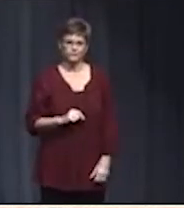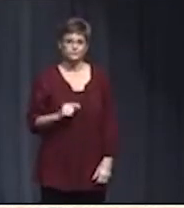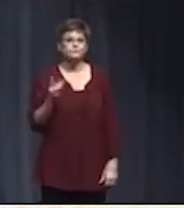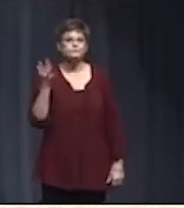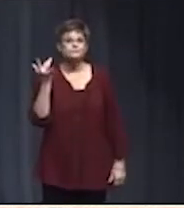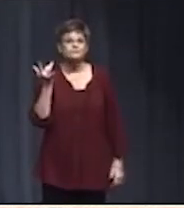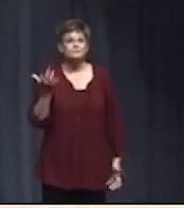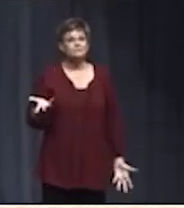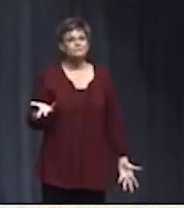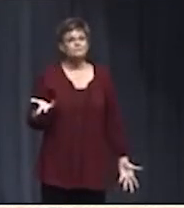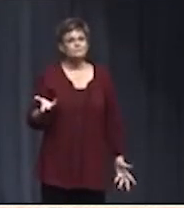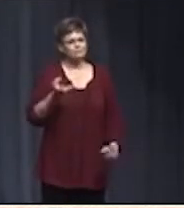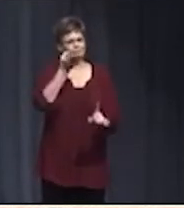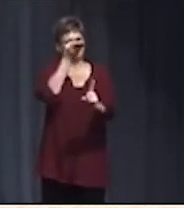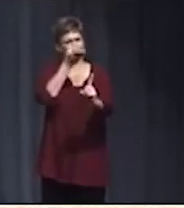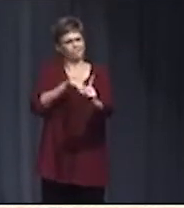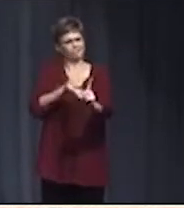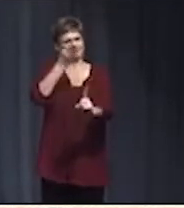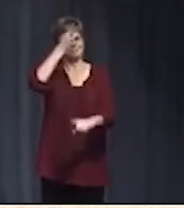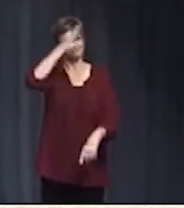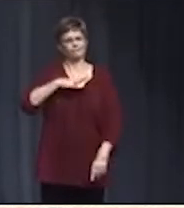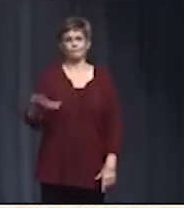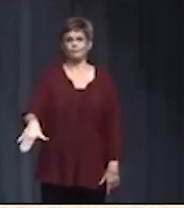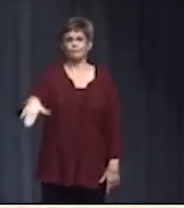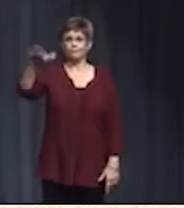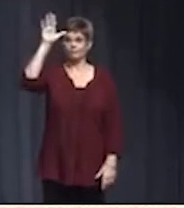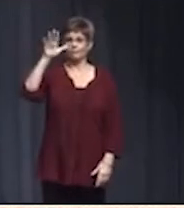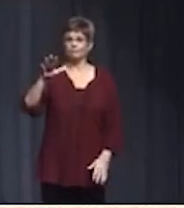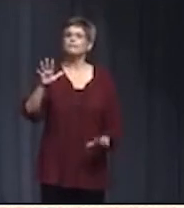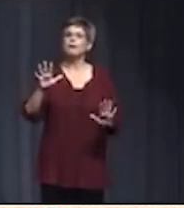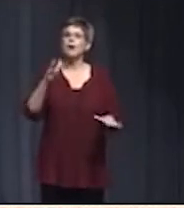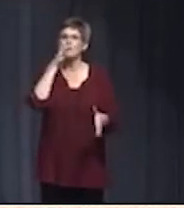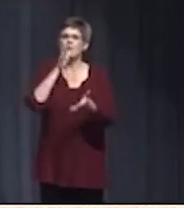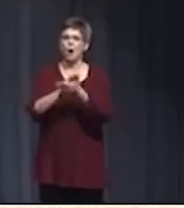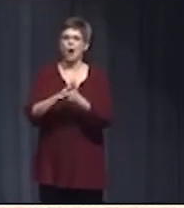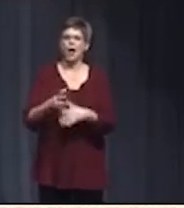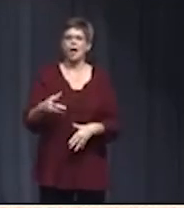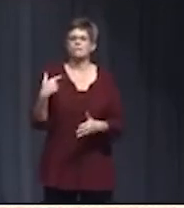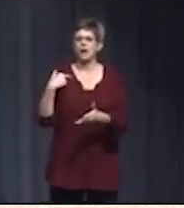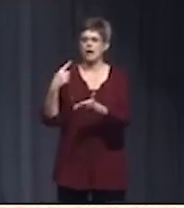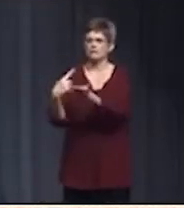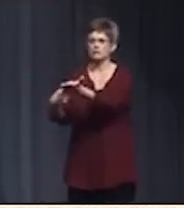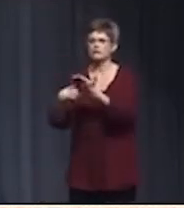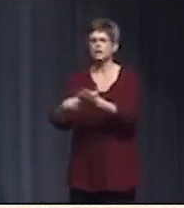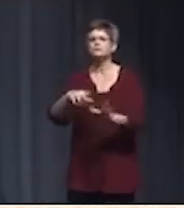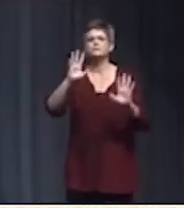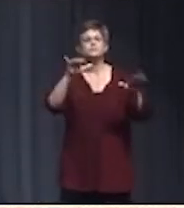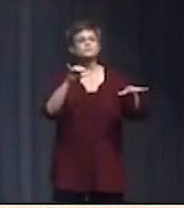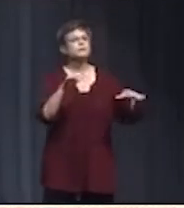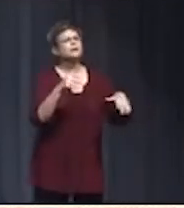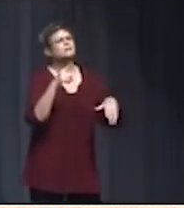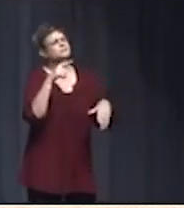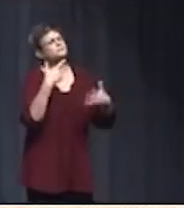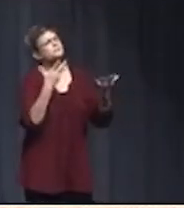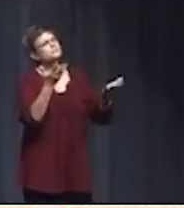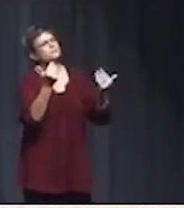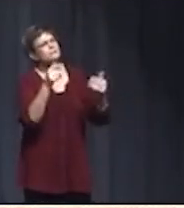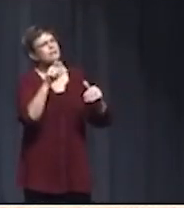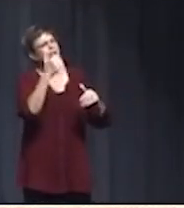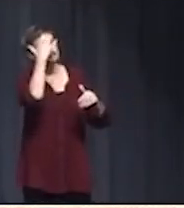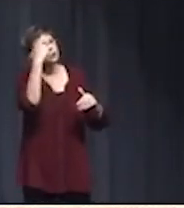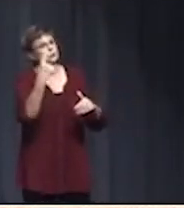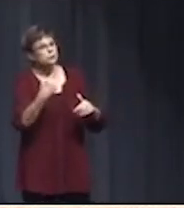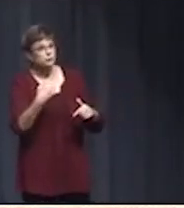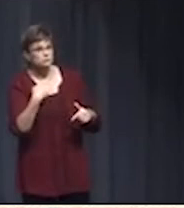Because that's the way how we were brought up. My wife, we'll have discussions. I'll look at her and say, "Okay, honey, I need to know something. Am I